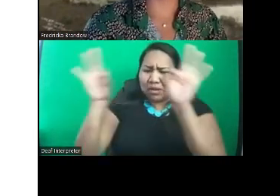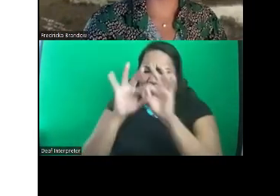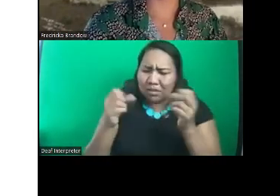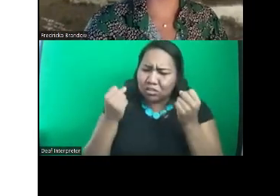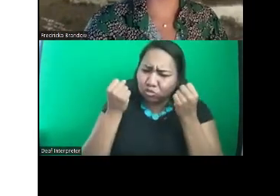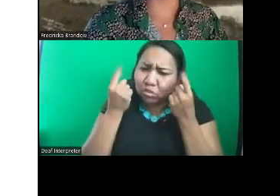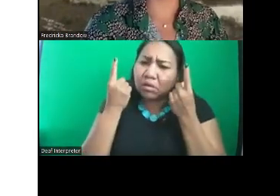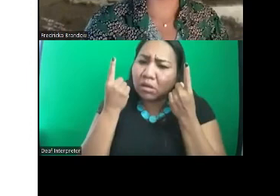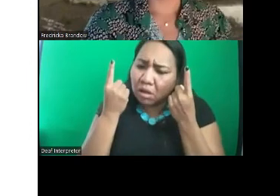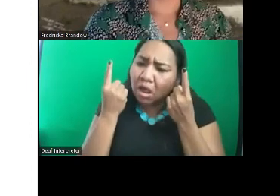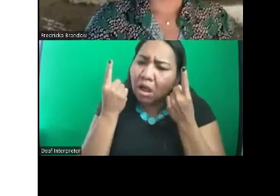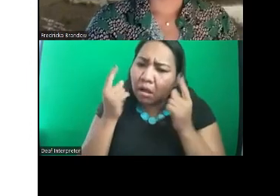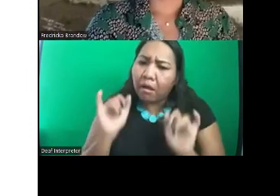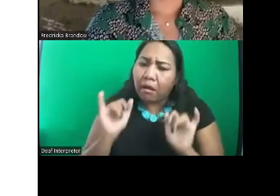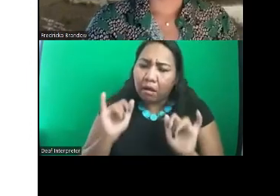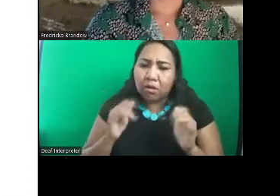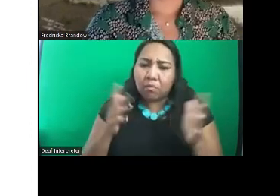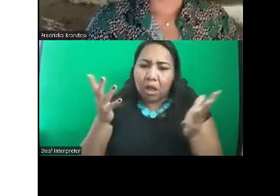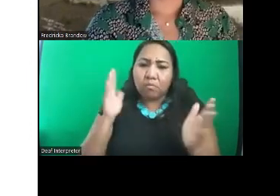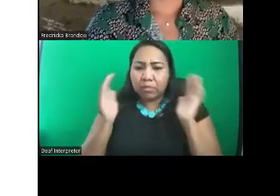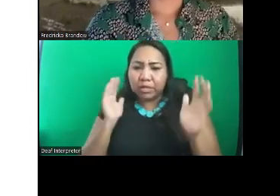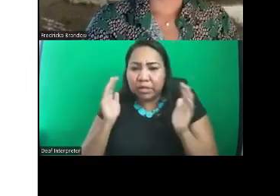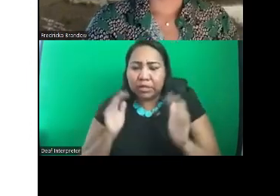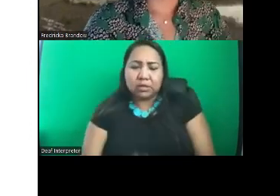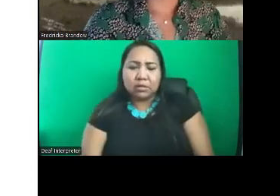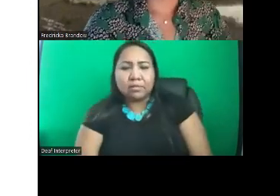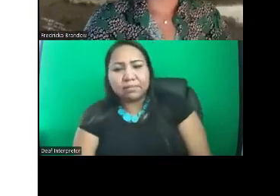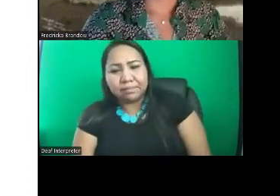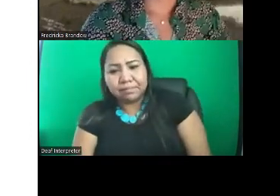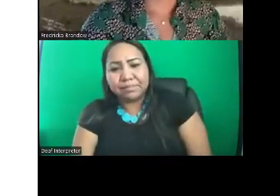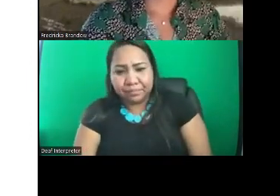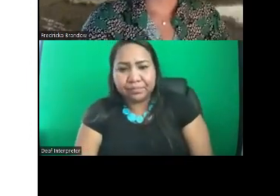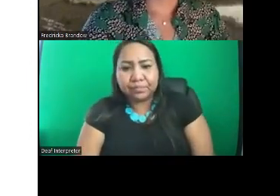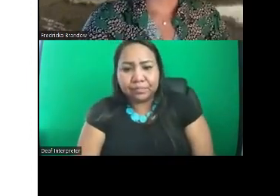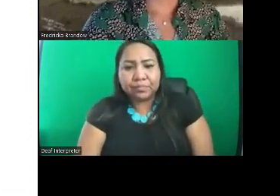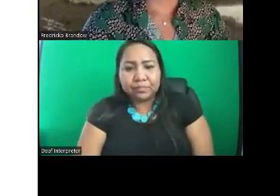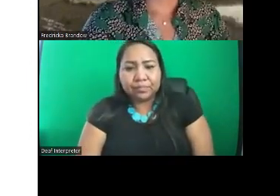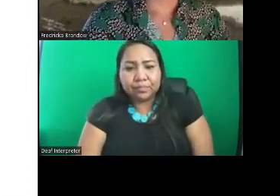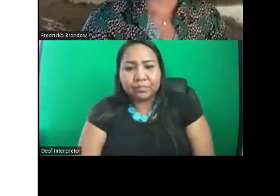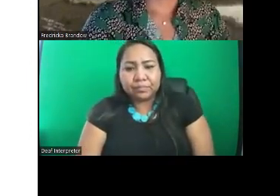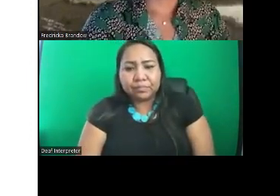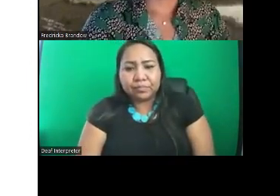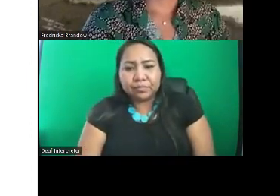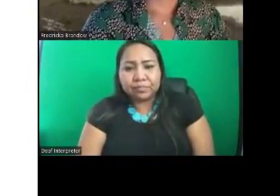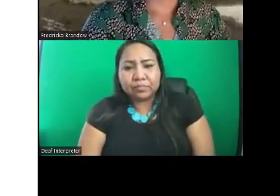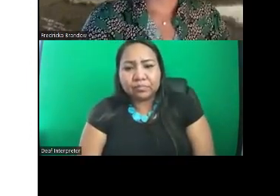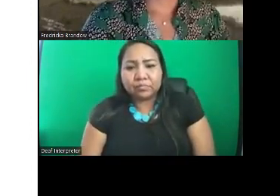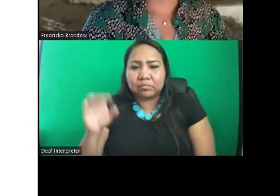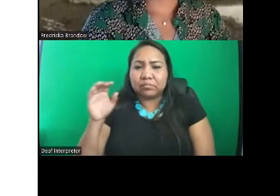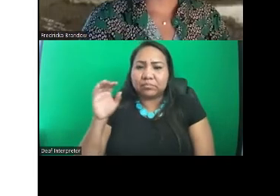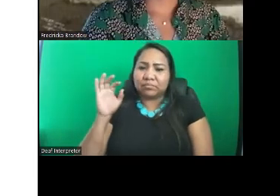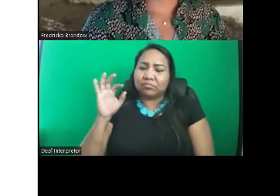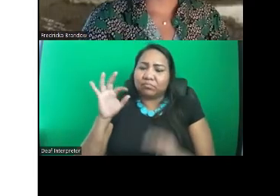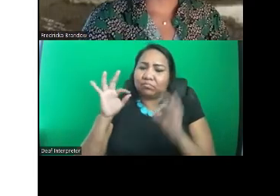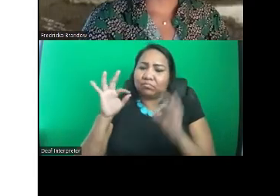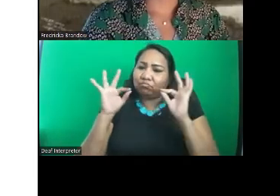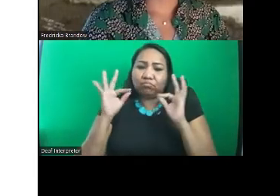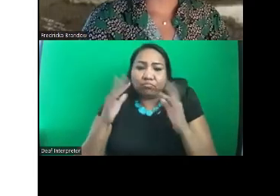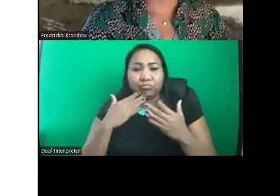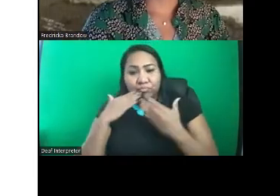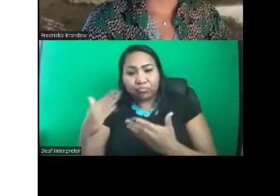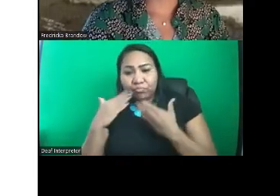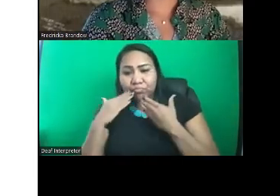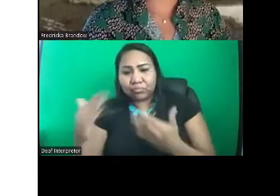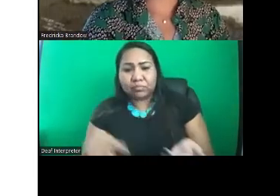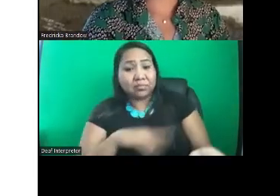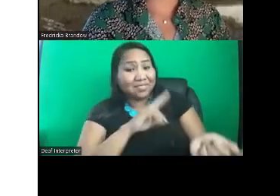you. All right, we have one for the nurses. Heidi in the chat early on asked, can you